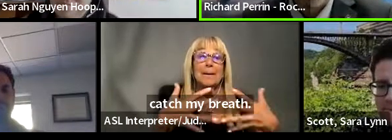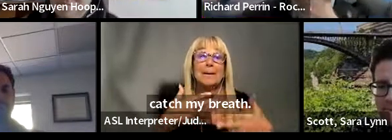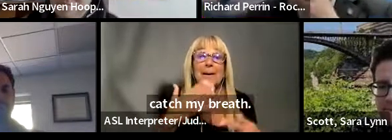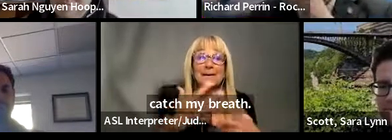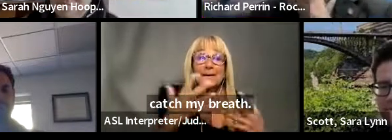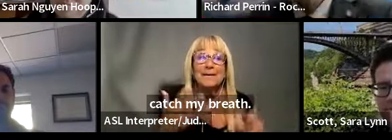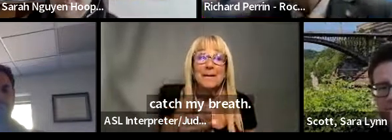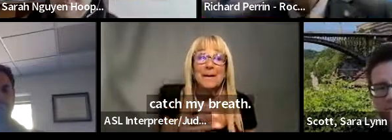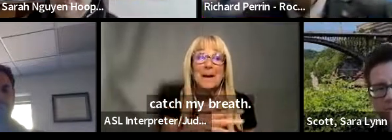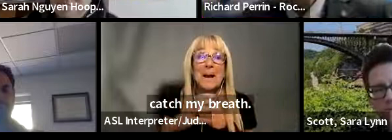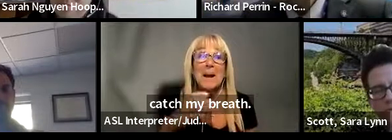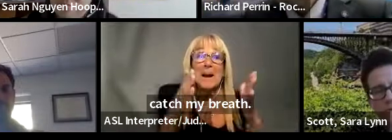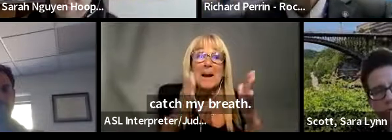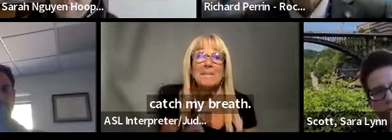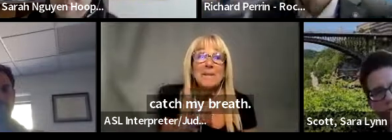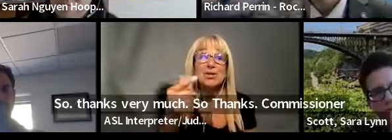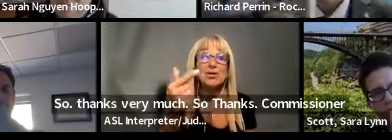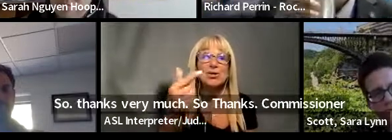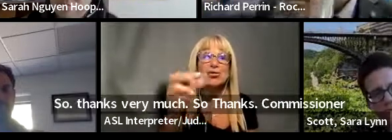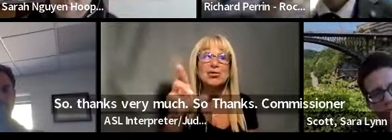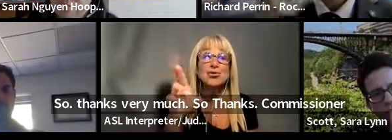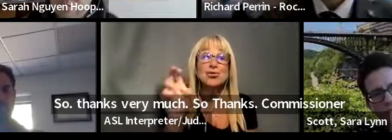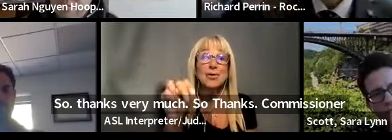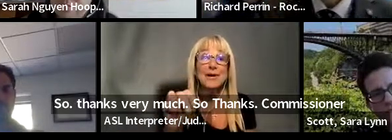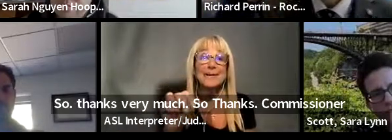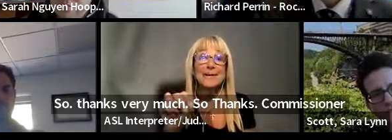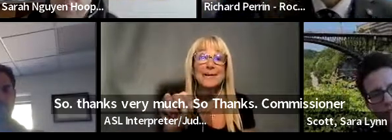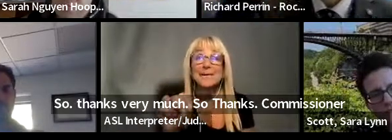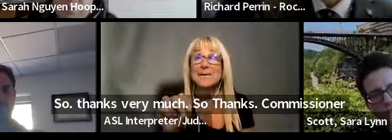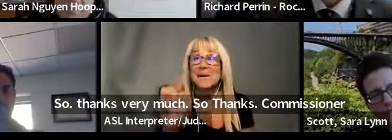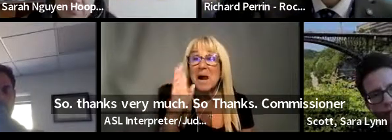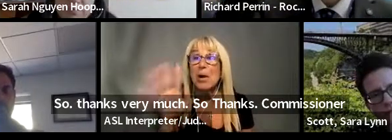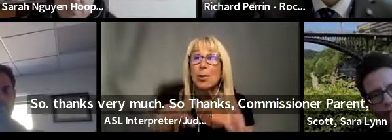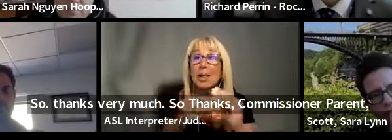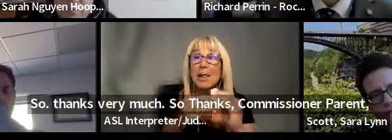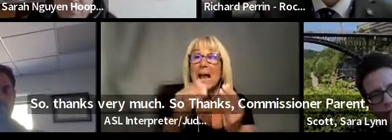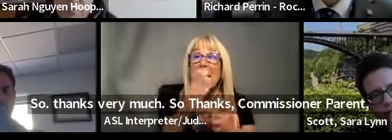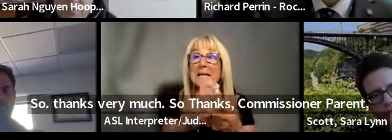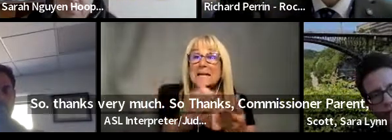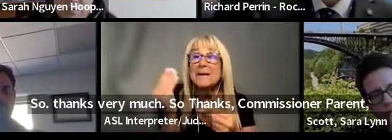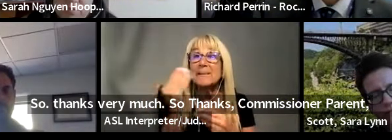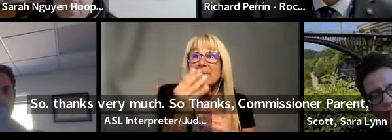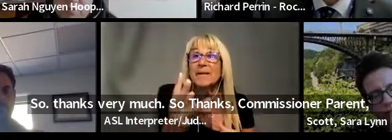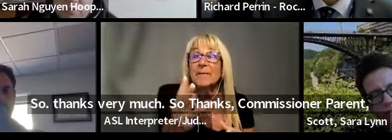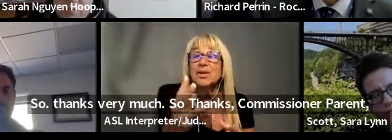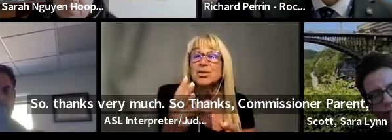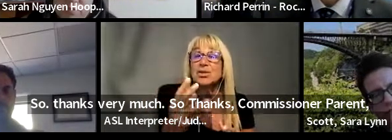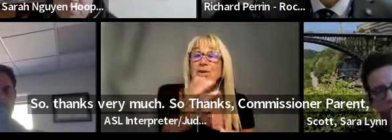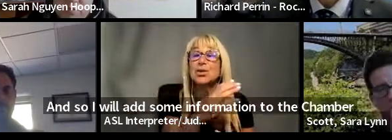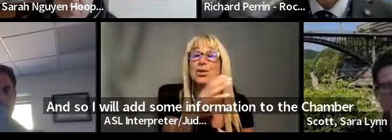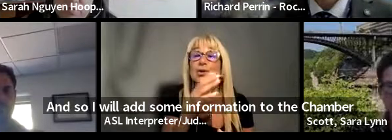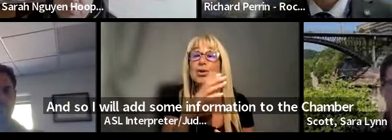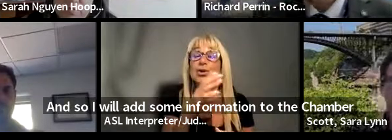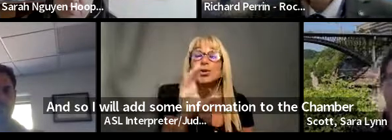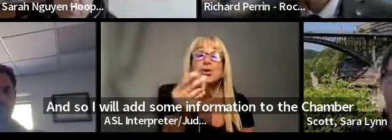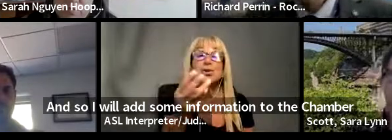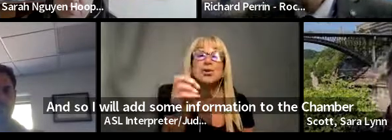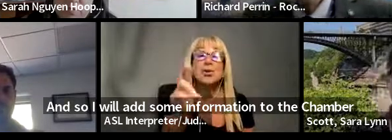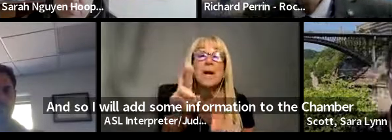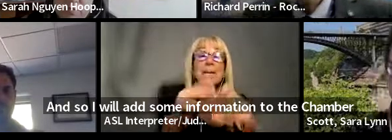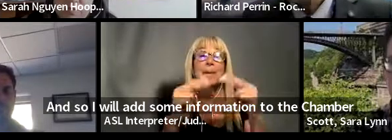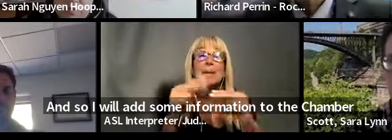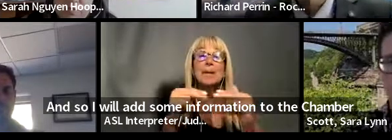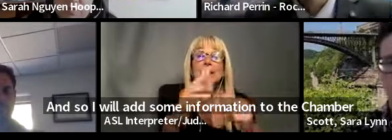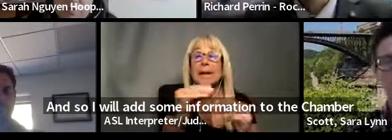So thanks, Commissioner Perrin. And so I will add some information to the chamber building and address some of the